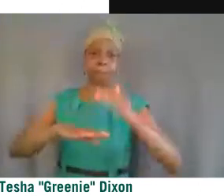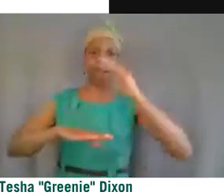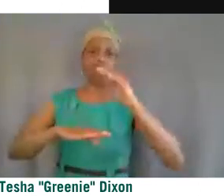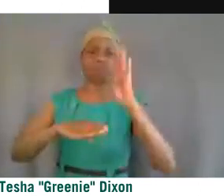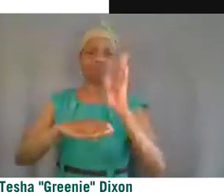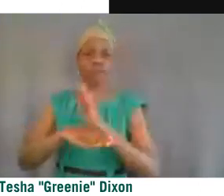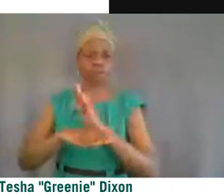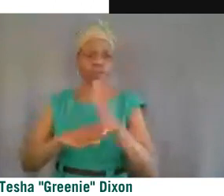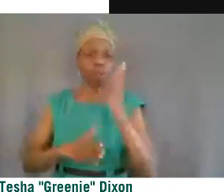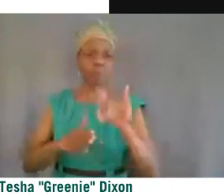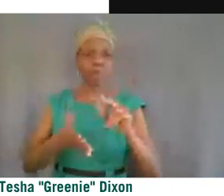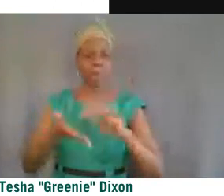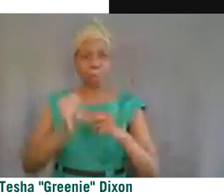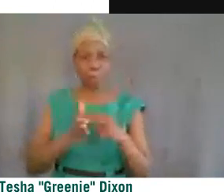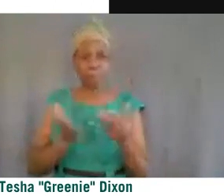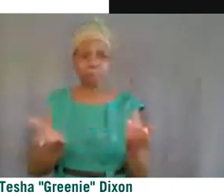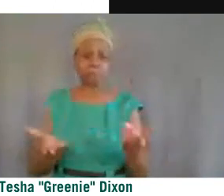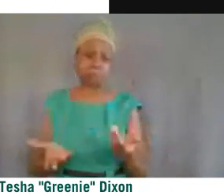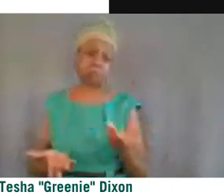means